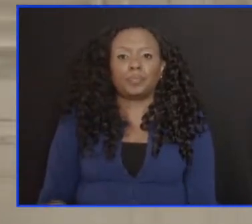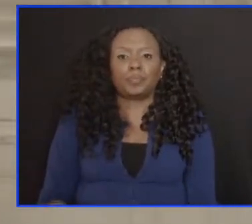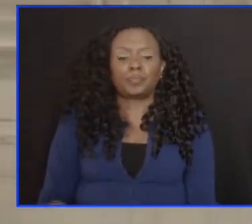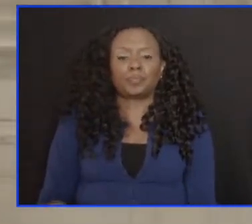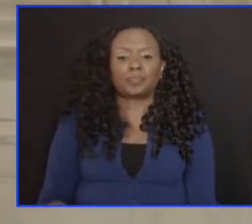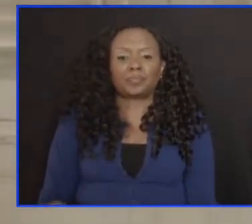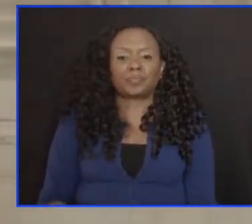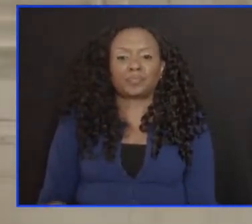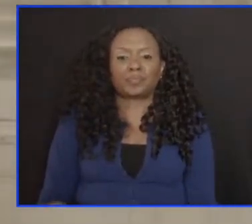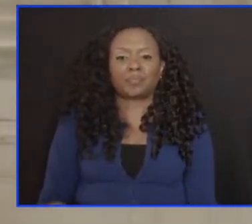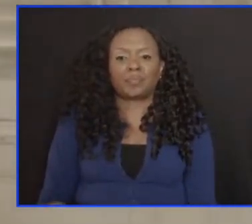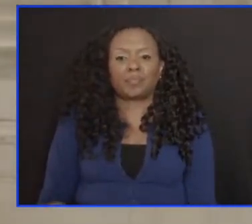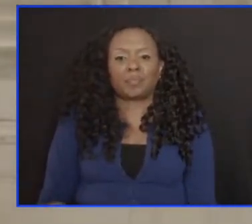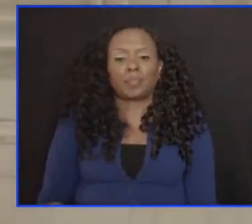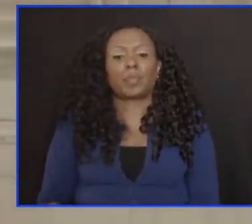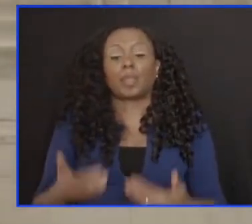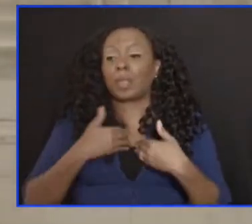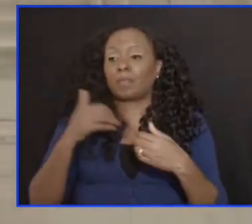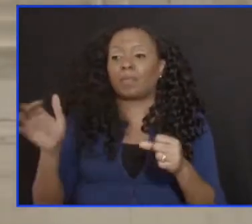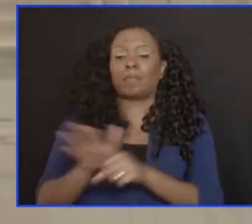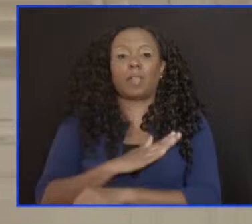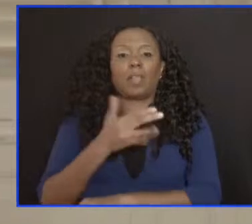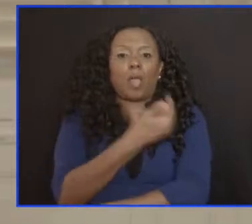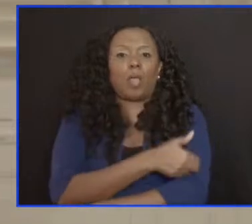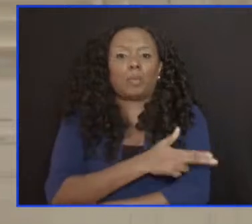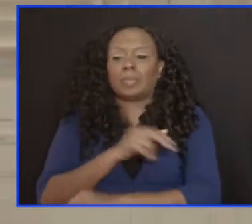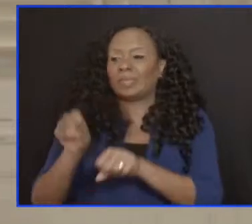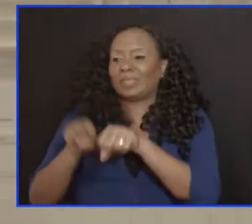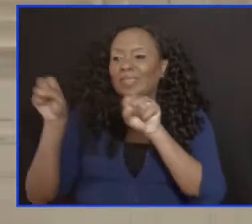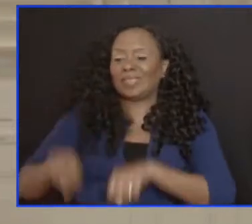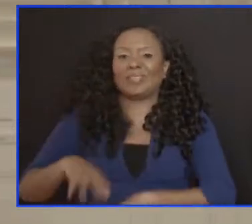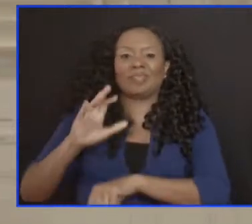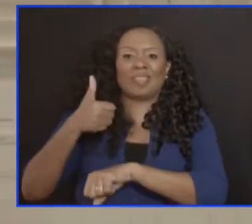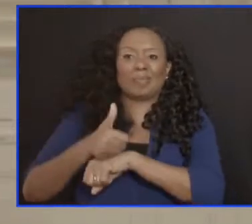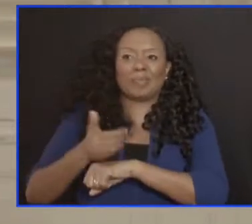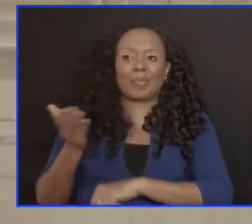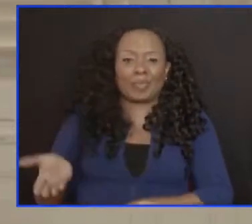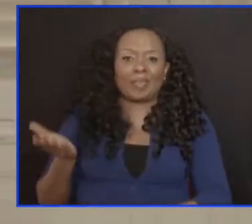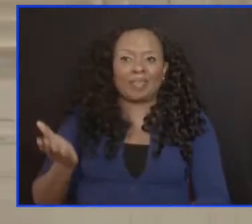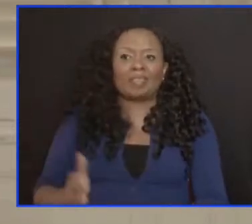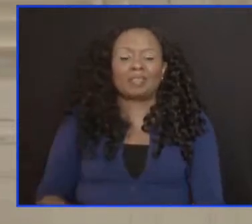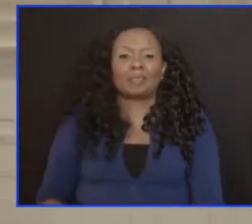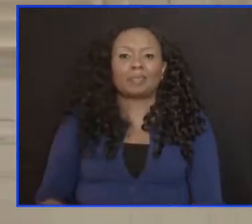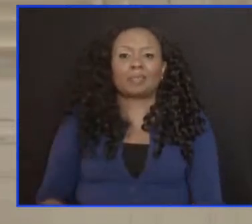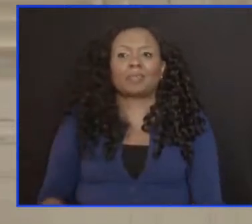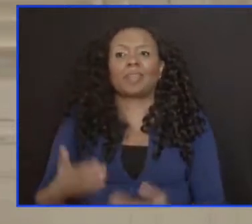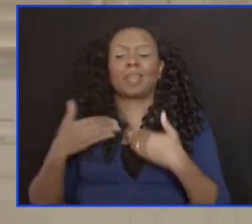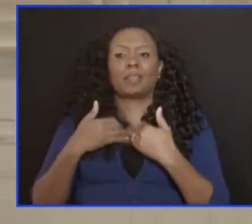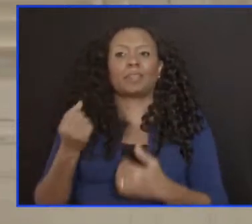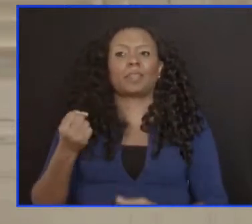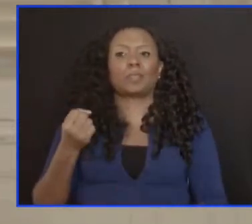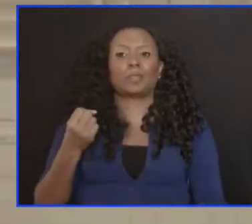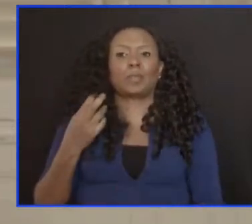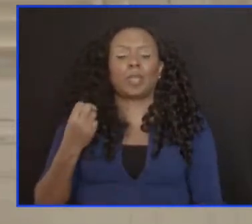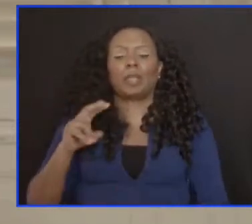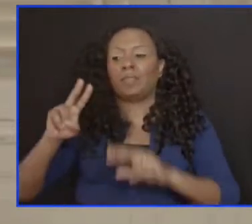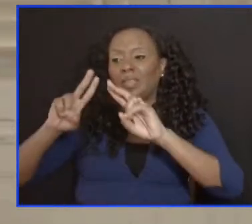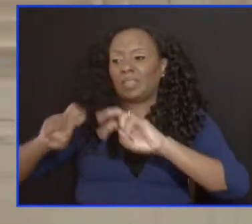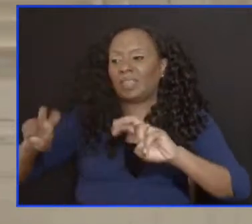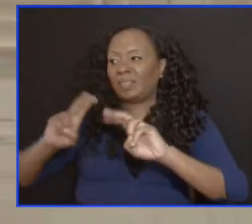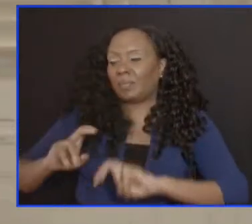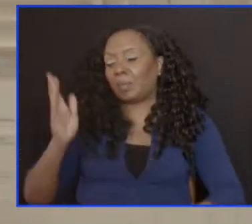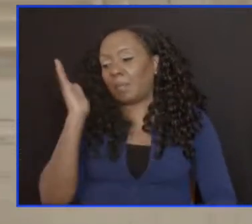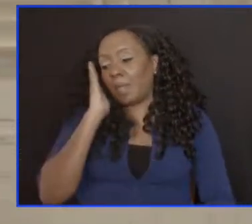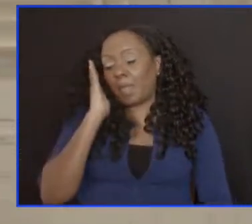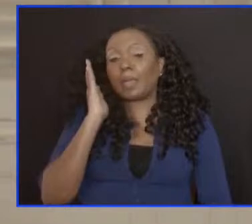We have a full hospital system set up there. So give you a good idea. So we have a 12 assessment bed unit. We have